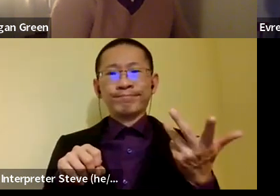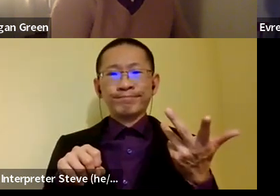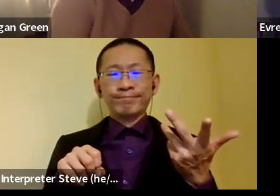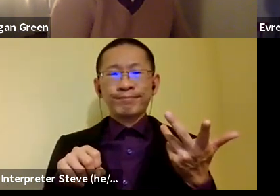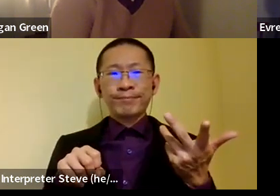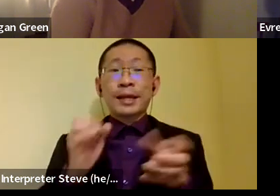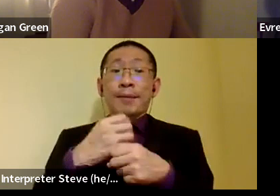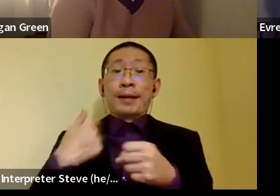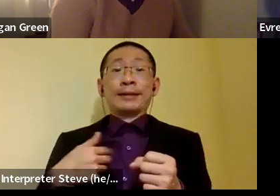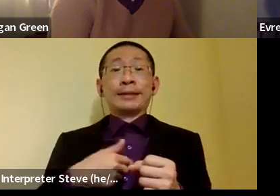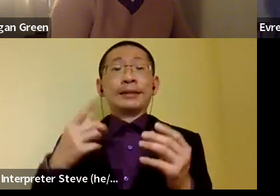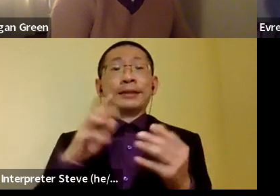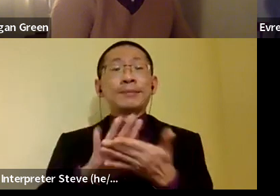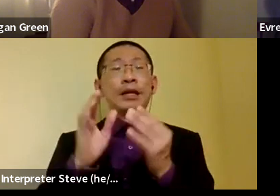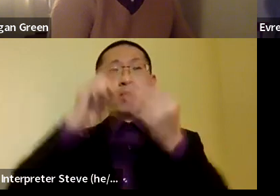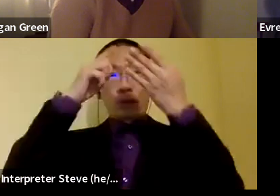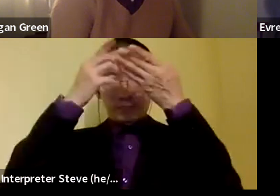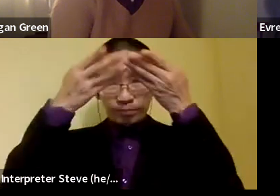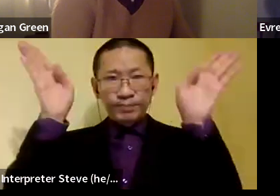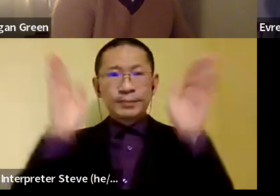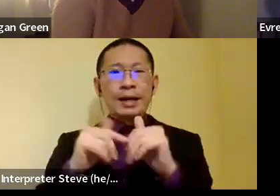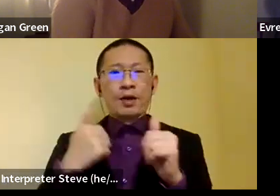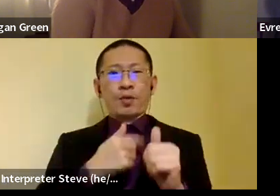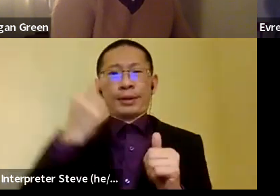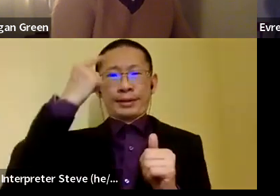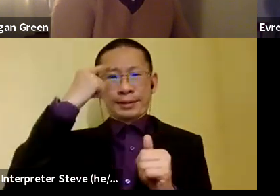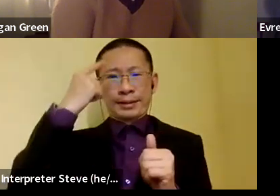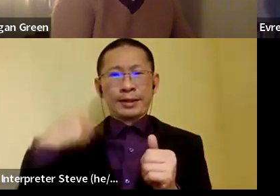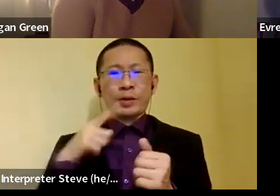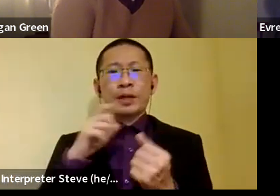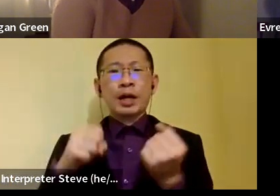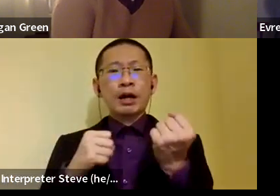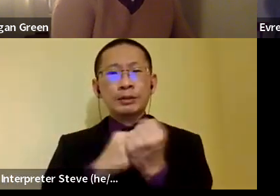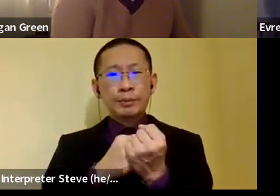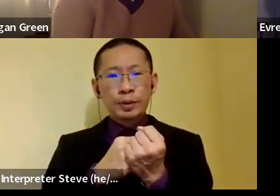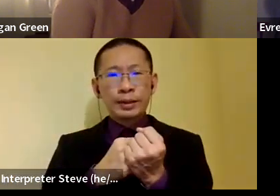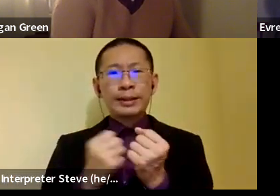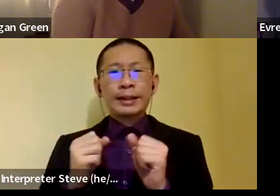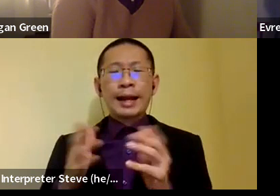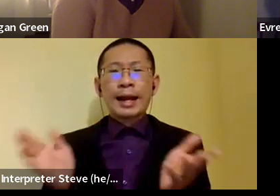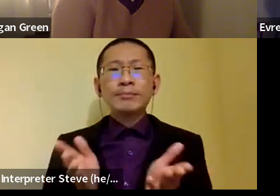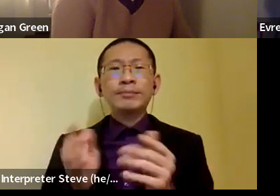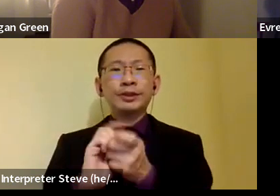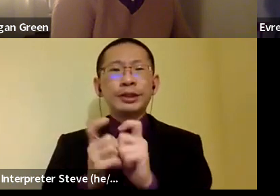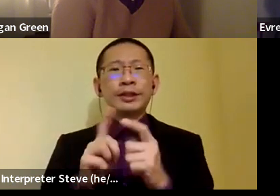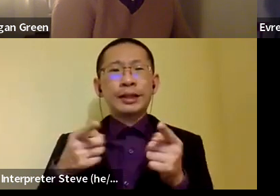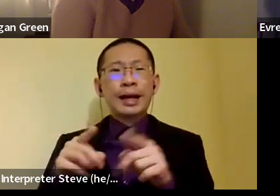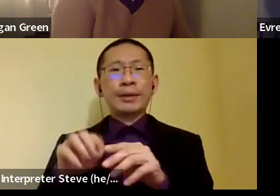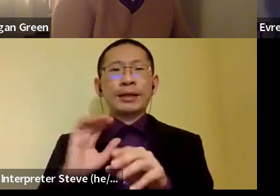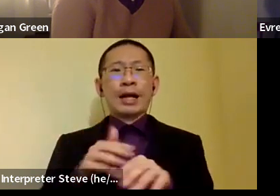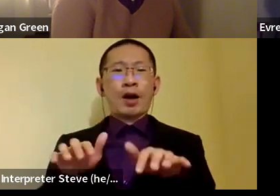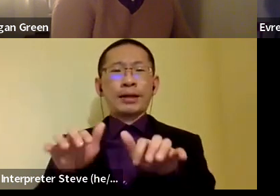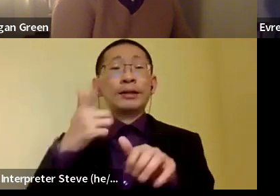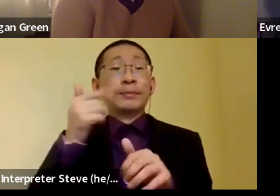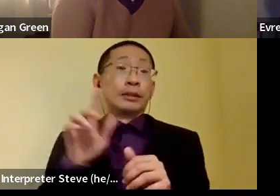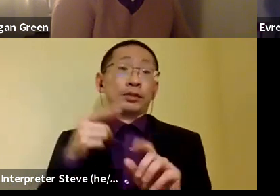us be more expansive in how we think we're supporting and propelling change within our audiences.